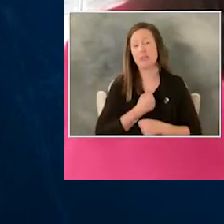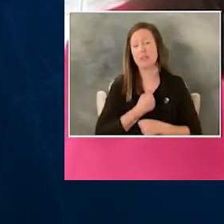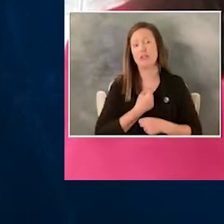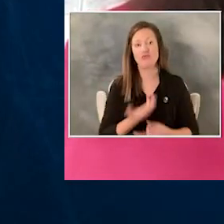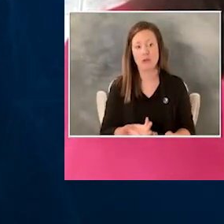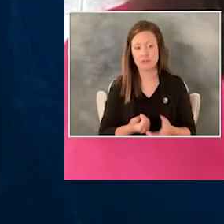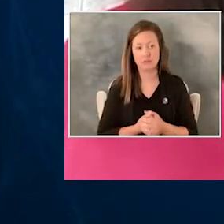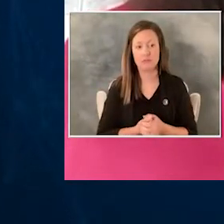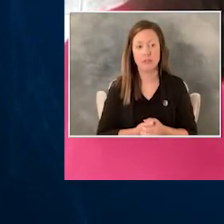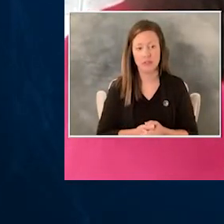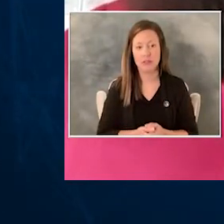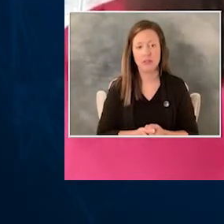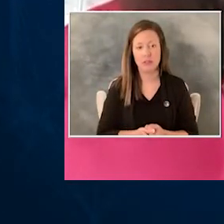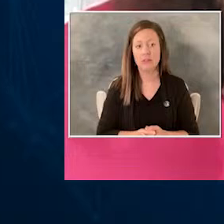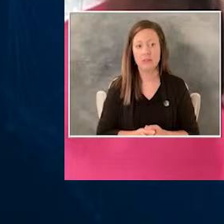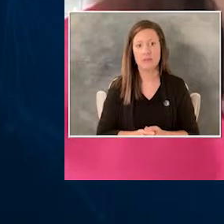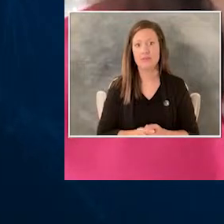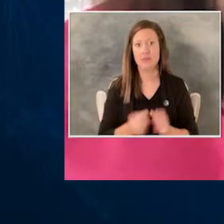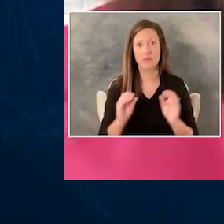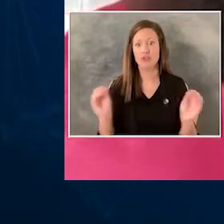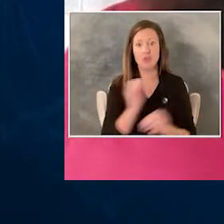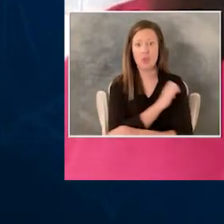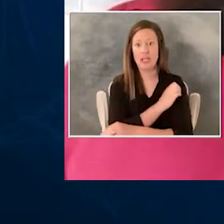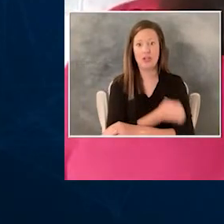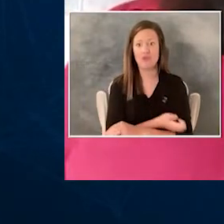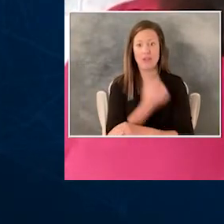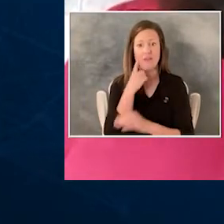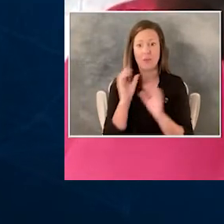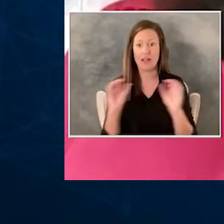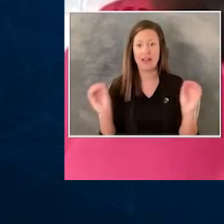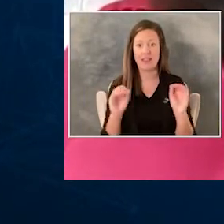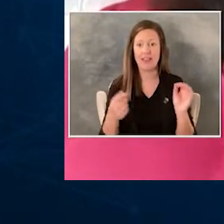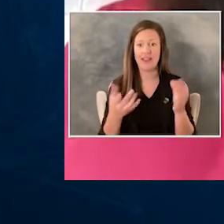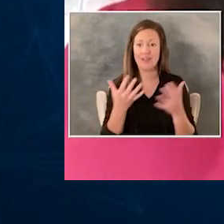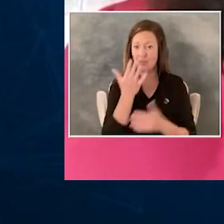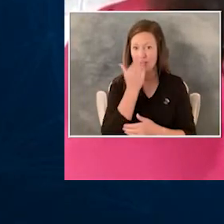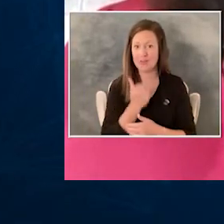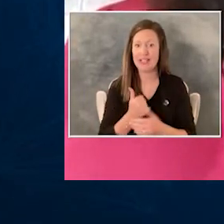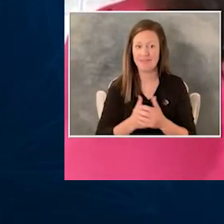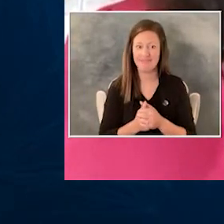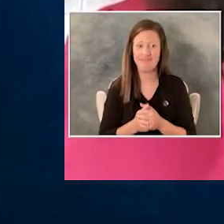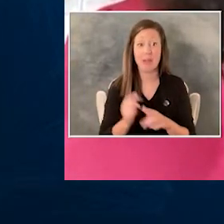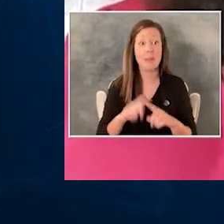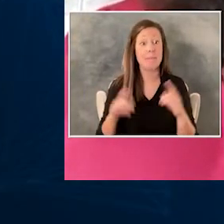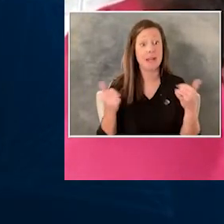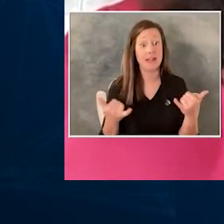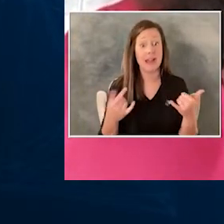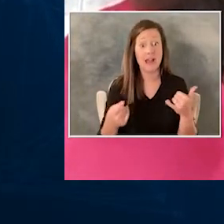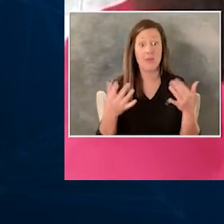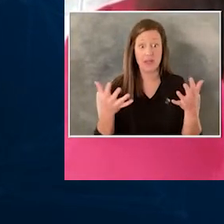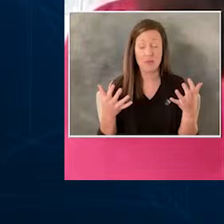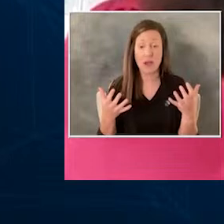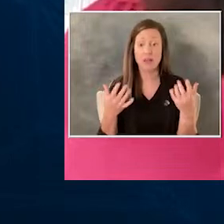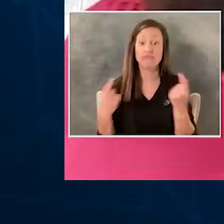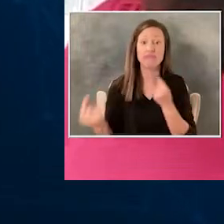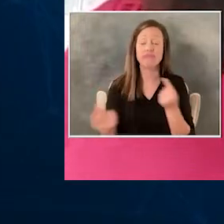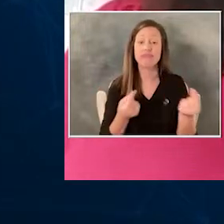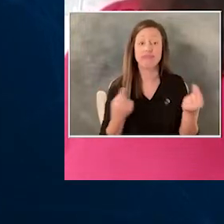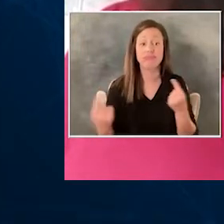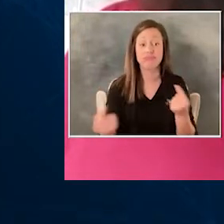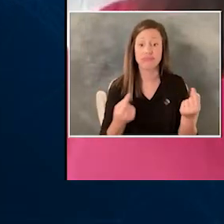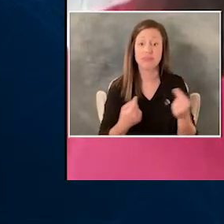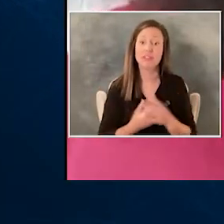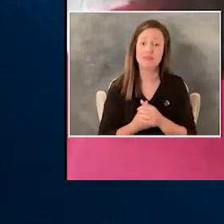there's like nothing at all. He just want to sleep. But now he want to go somewhere. It's good